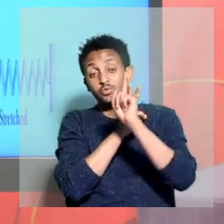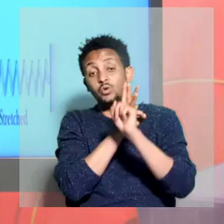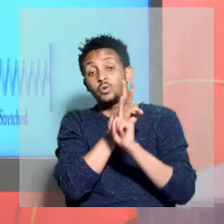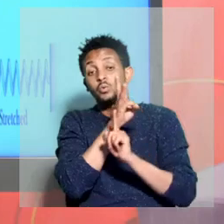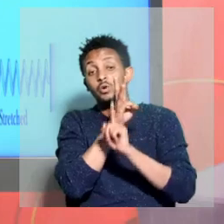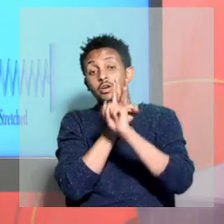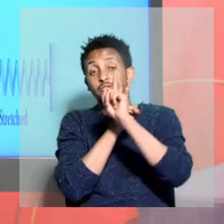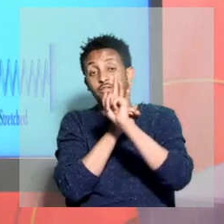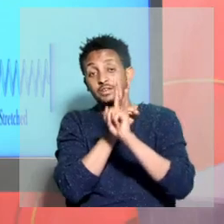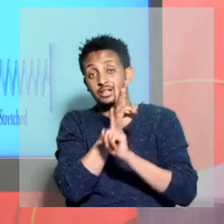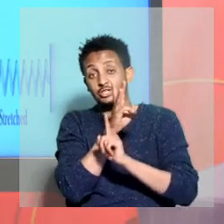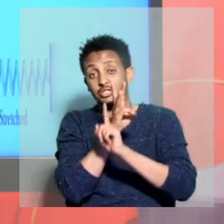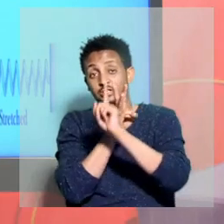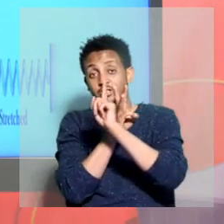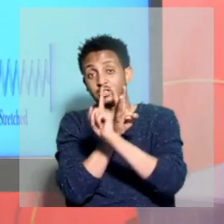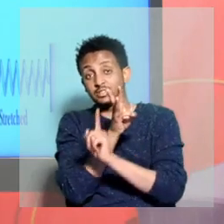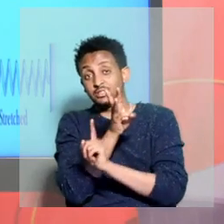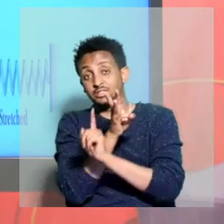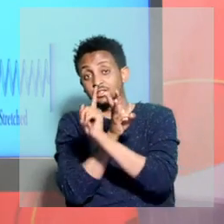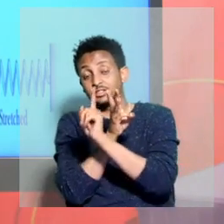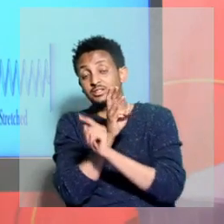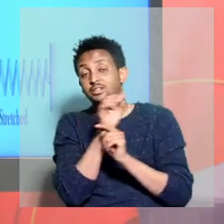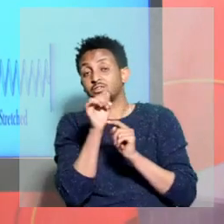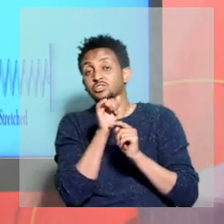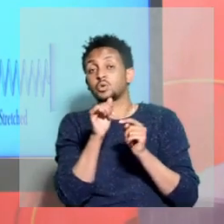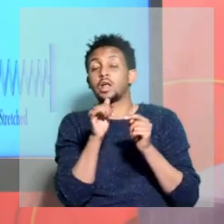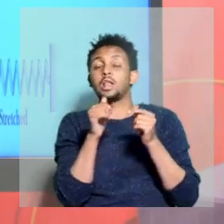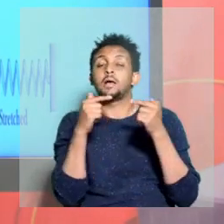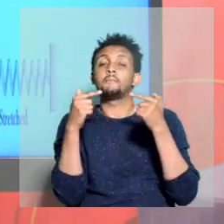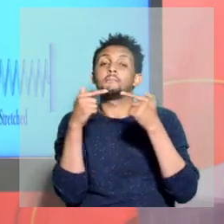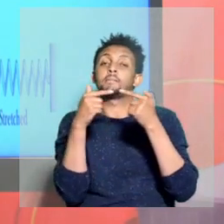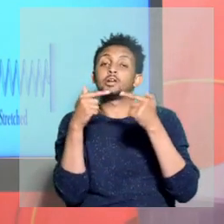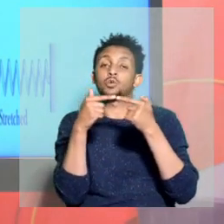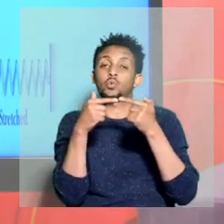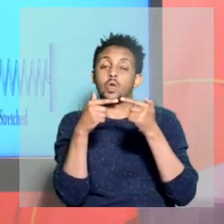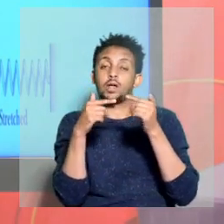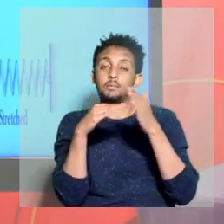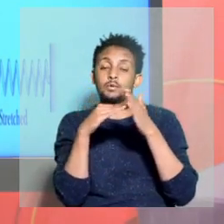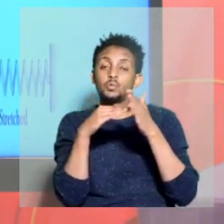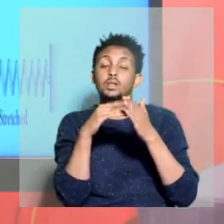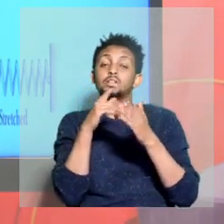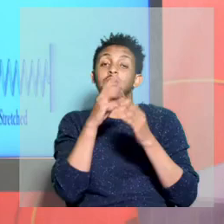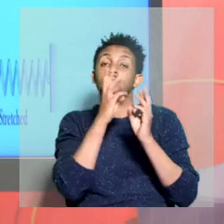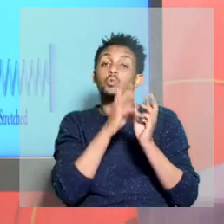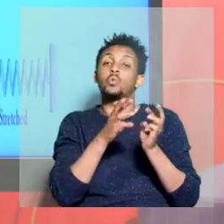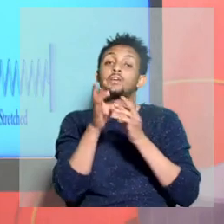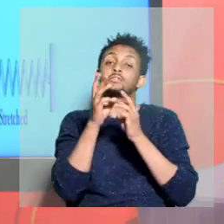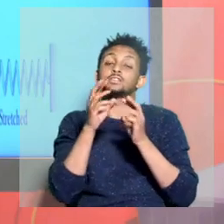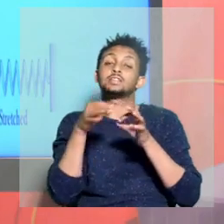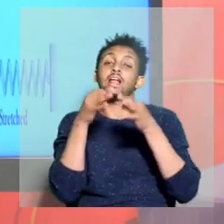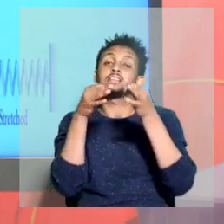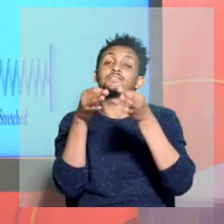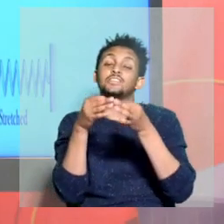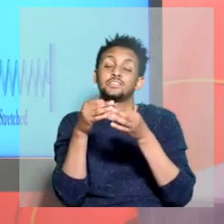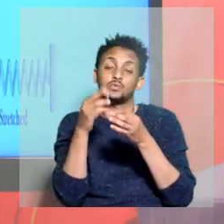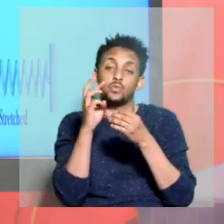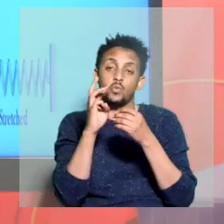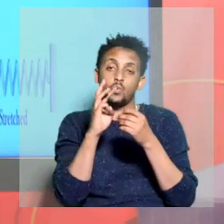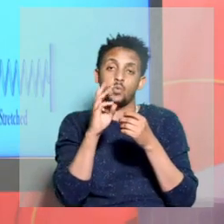wave direction and the particle direction are mutually perpendicular. So such a wave is known to be transverse wave.